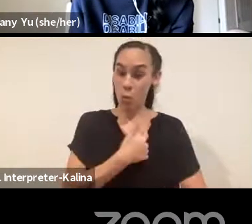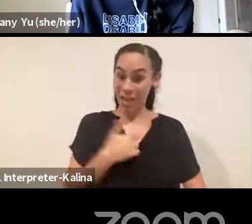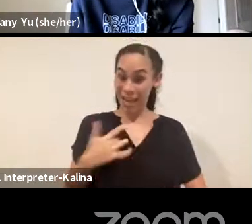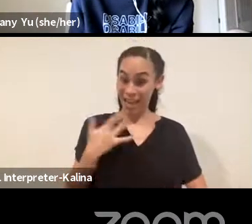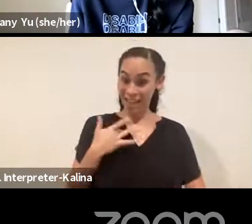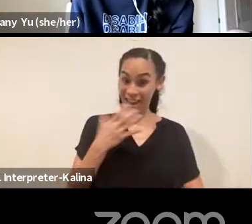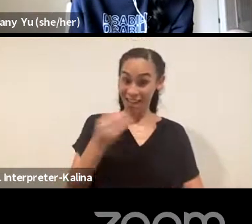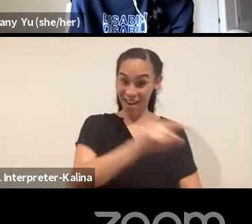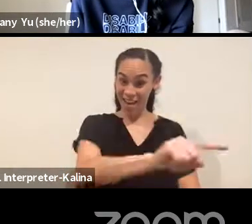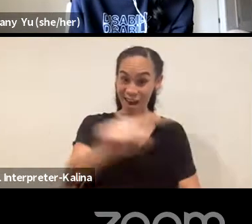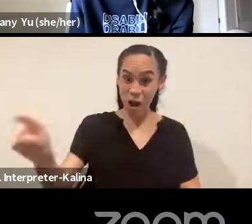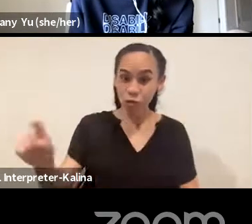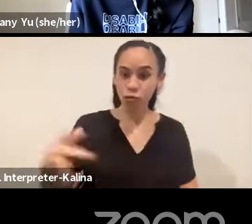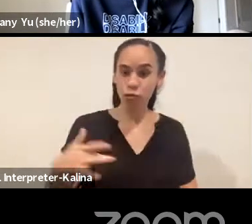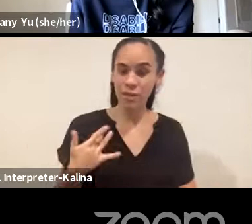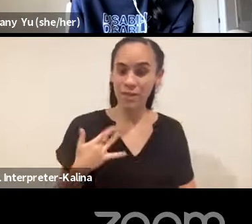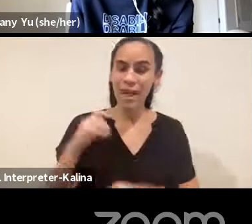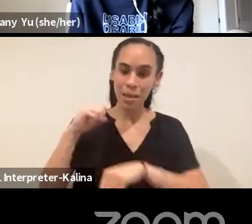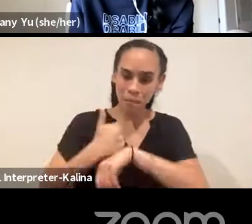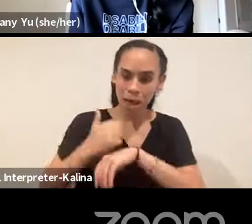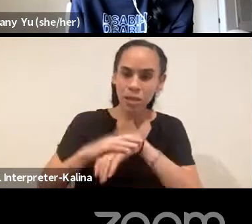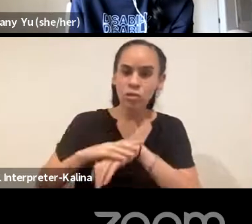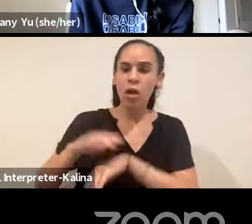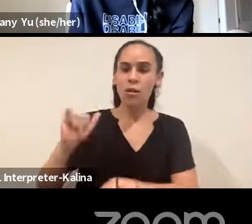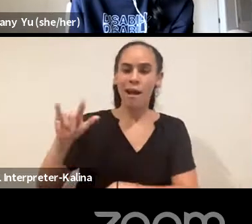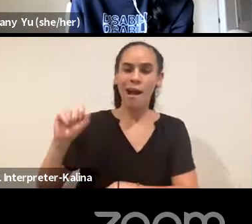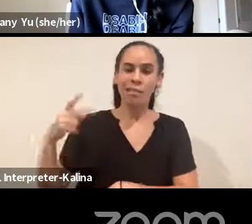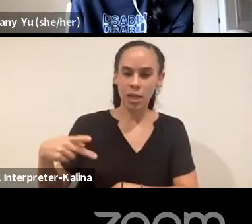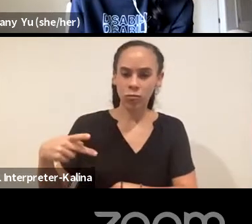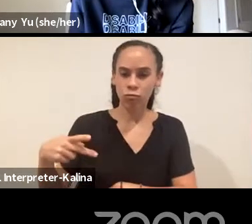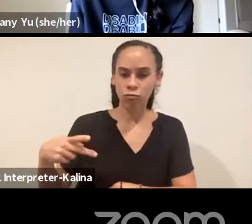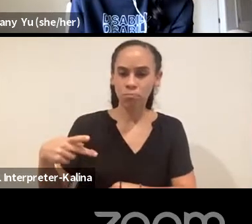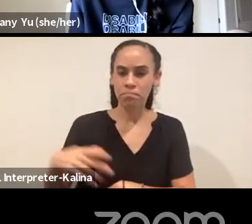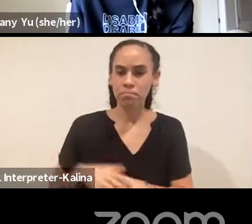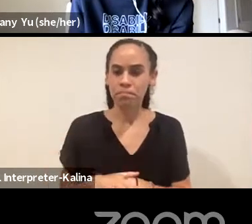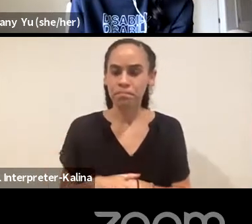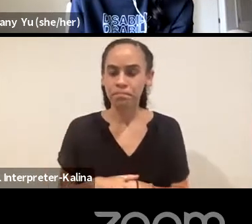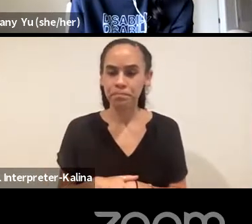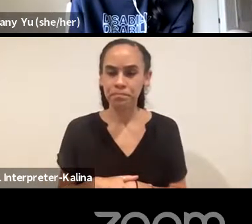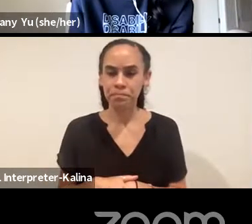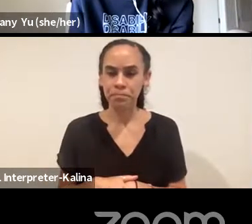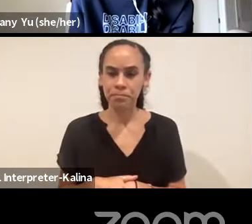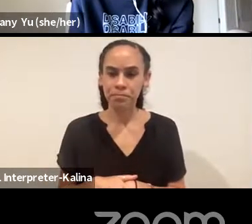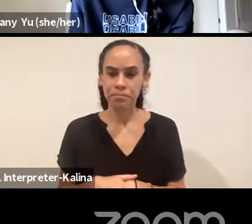others feel based on the acts of allyship that are around us.